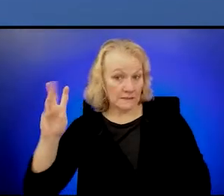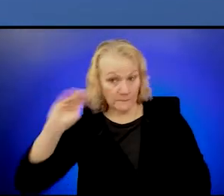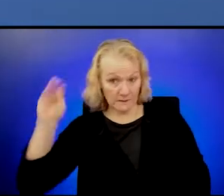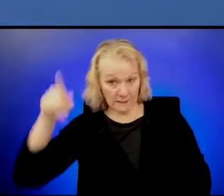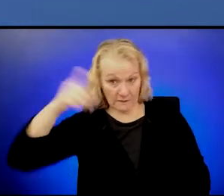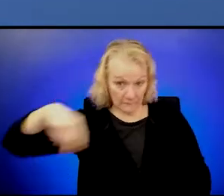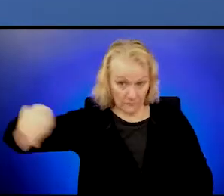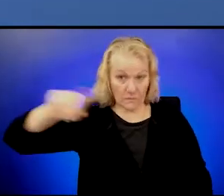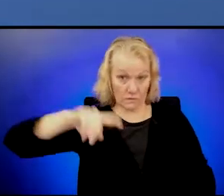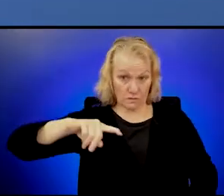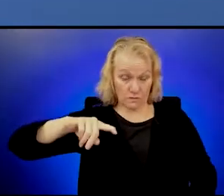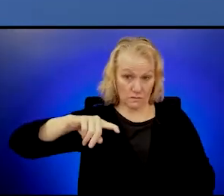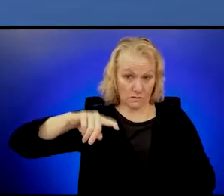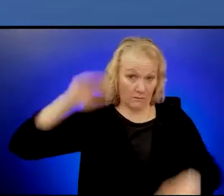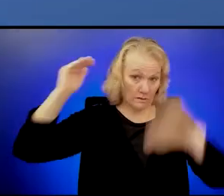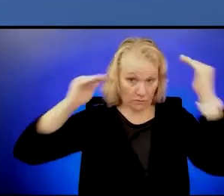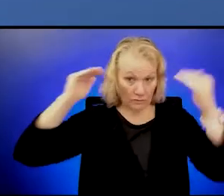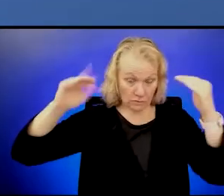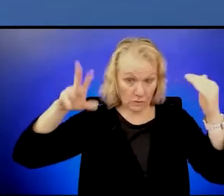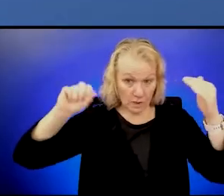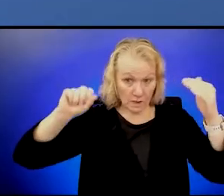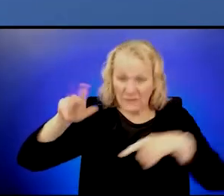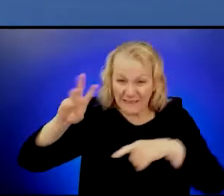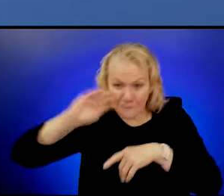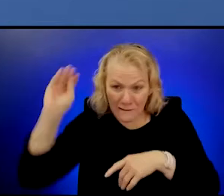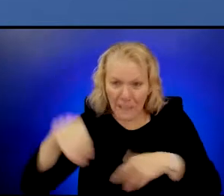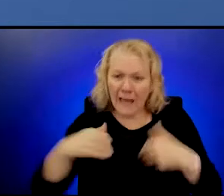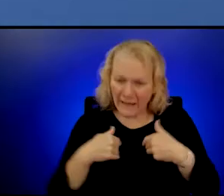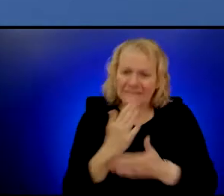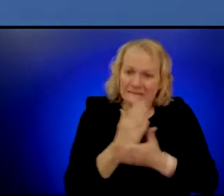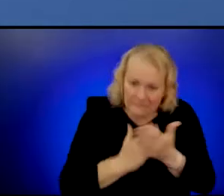26% of adults in the United States have some type of